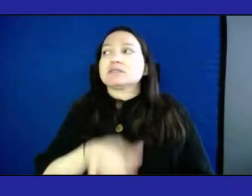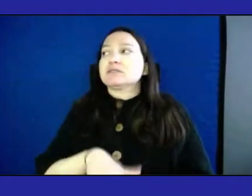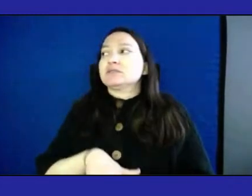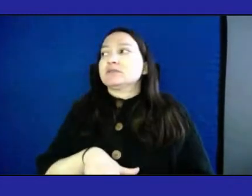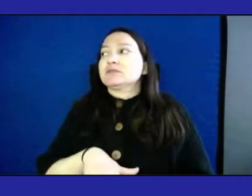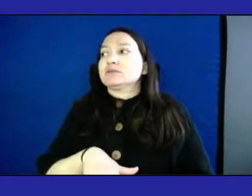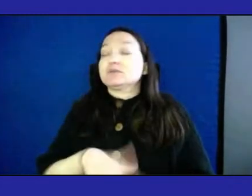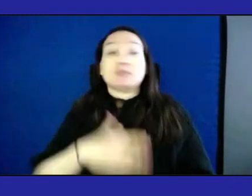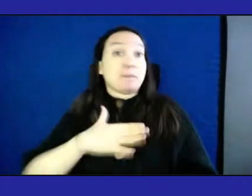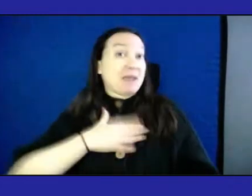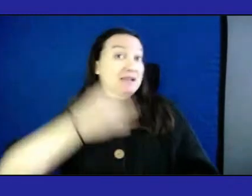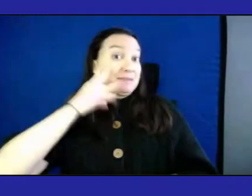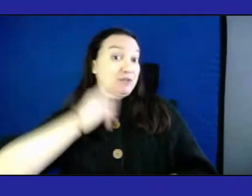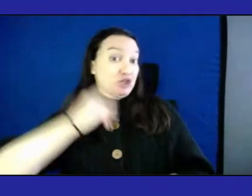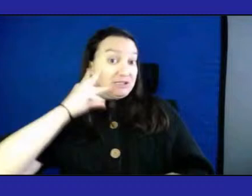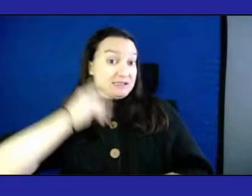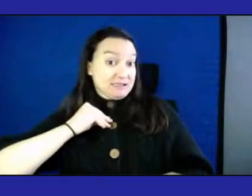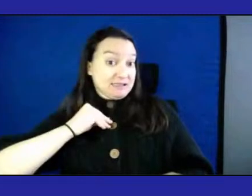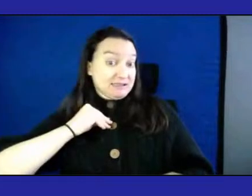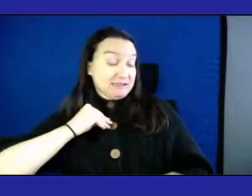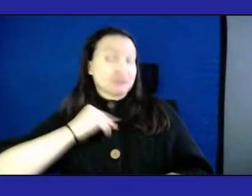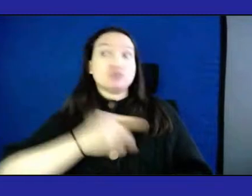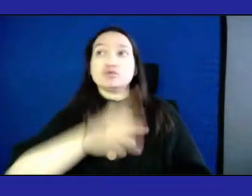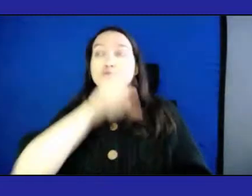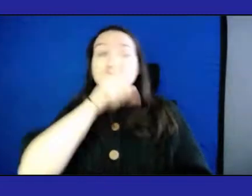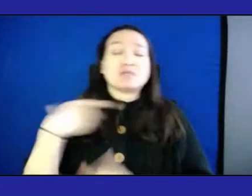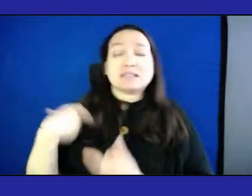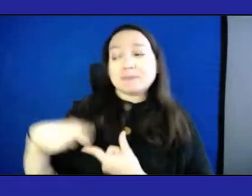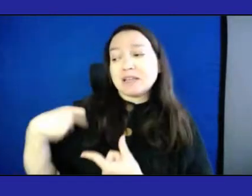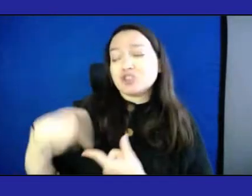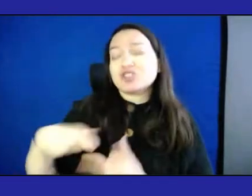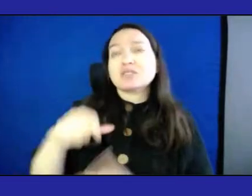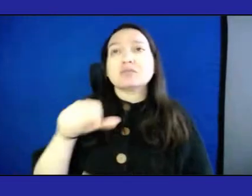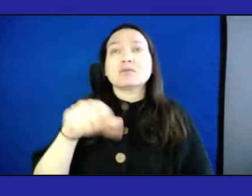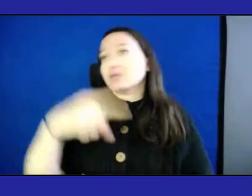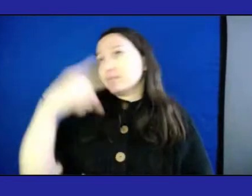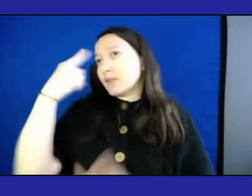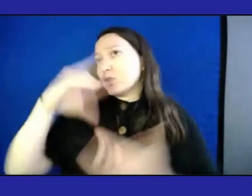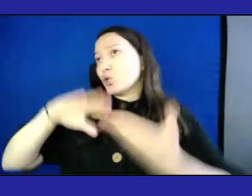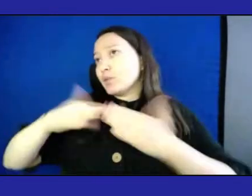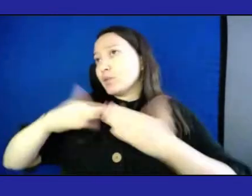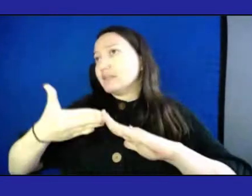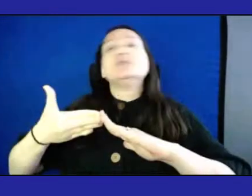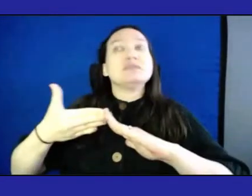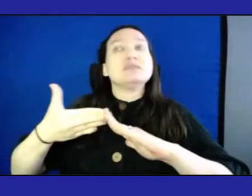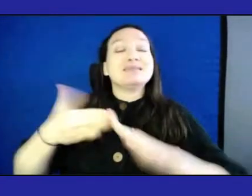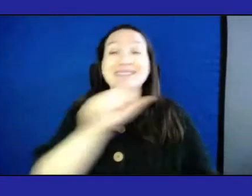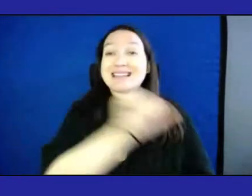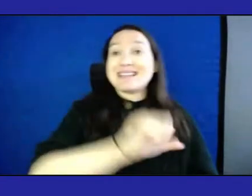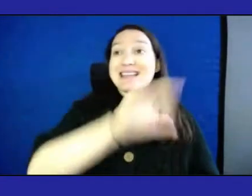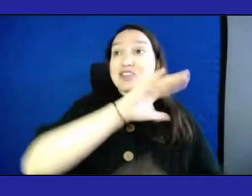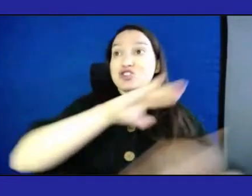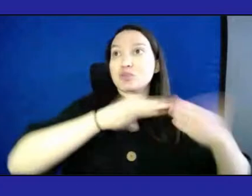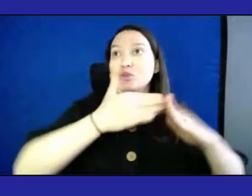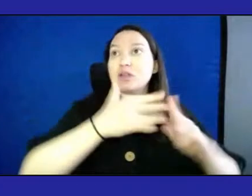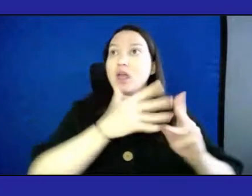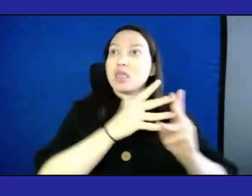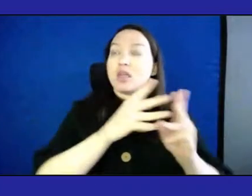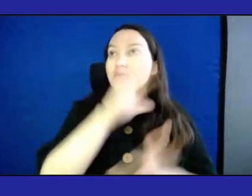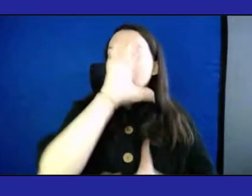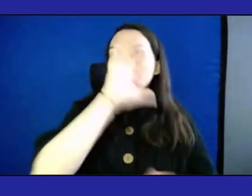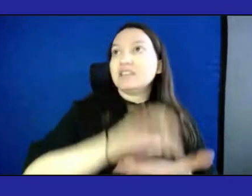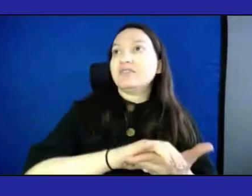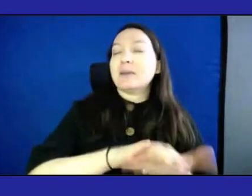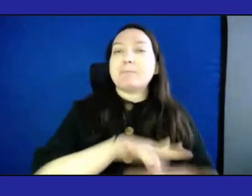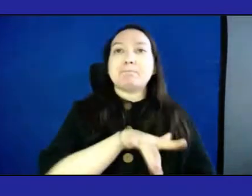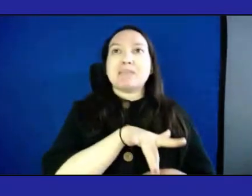my experience, especially true in the Latino and the African American community. And in the Asian community, there's a lot of belief that